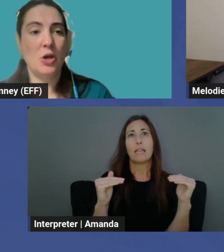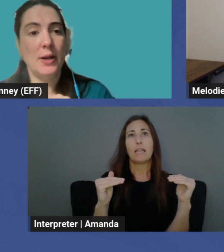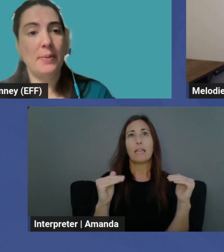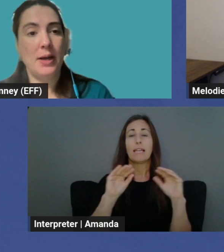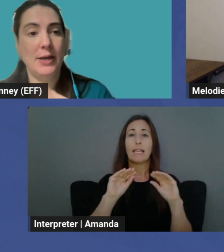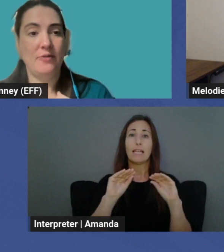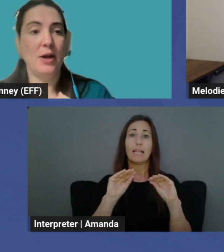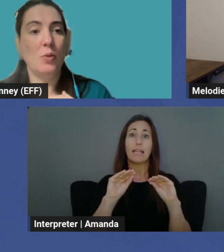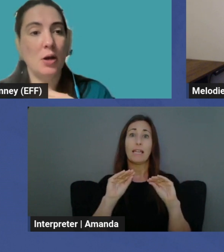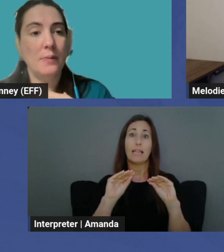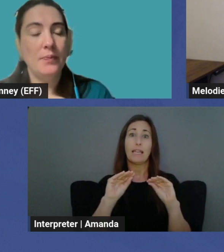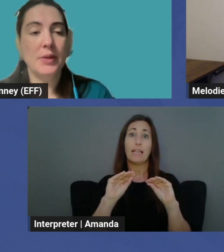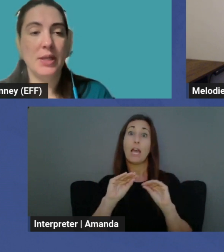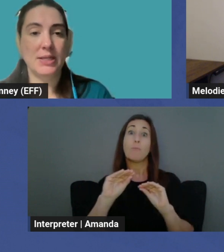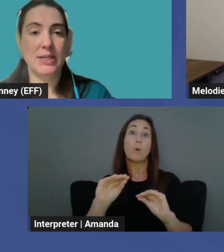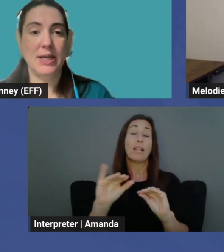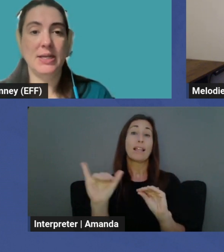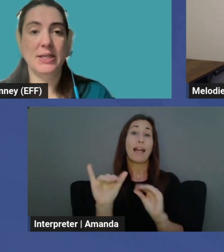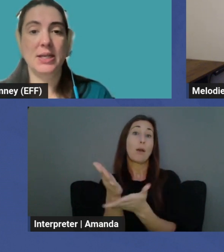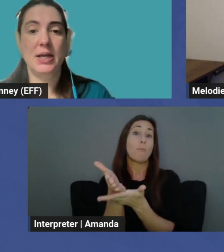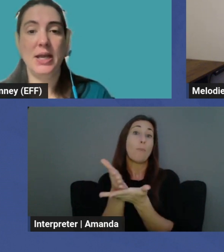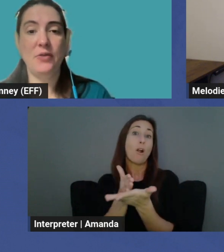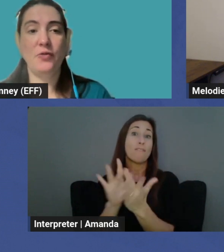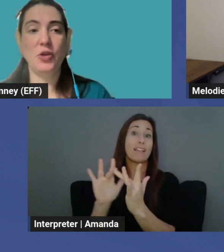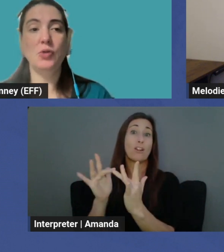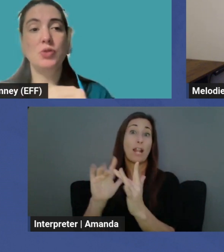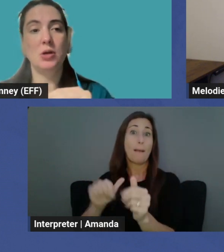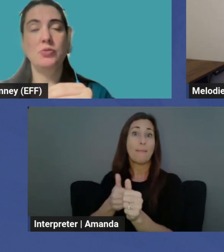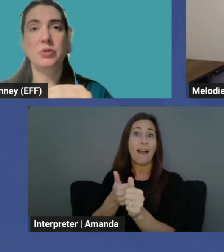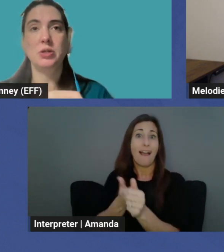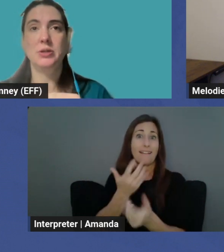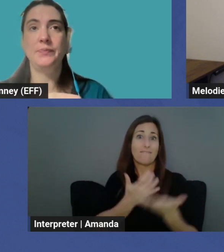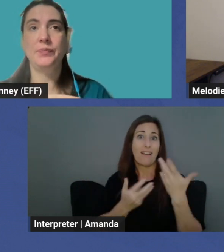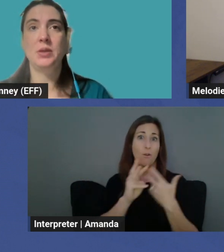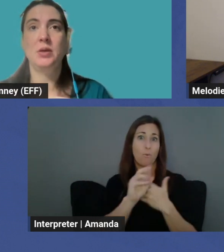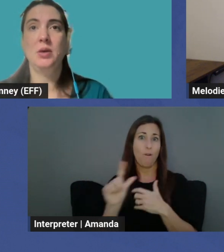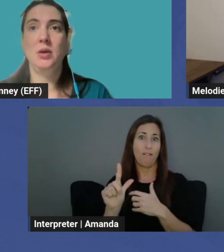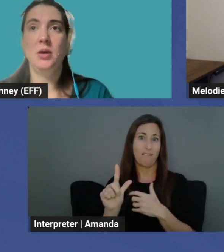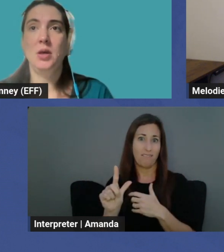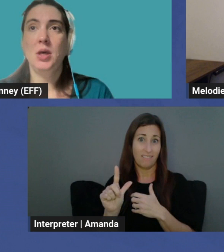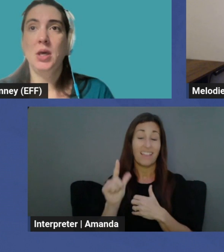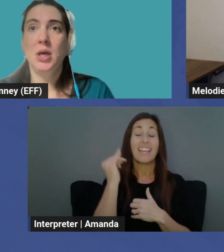part of the internet behind a firewall that says, if you don't